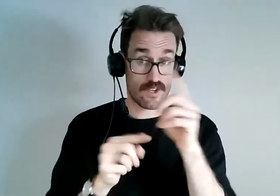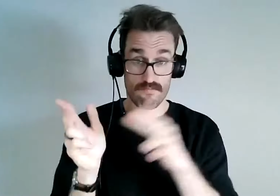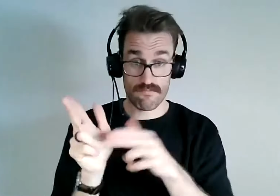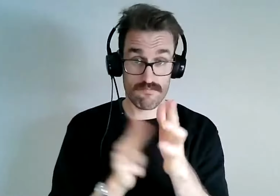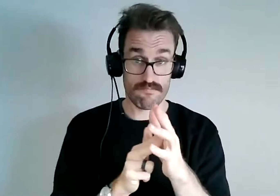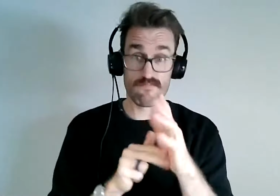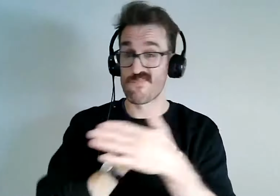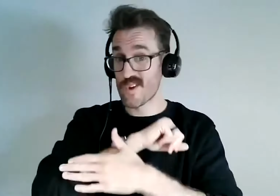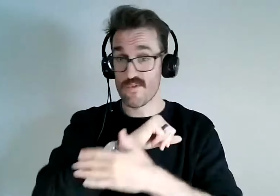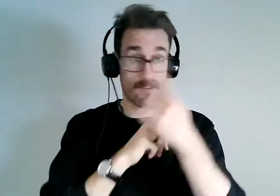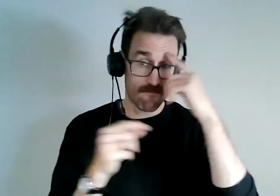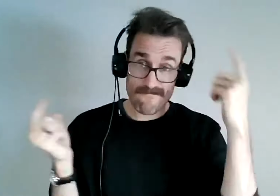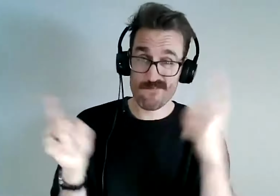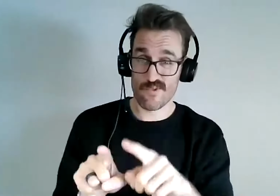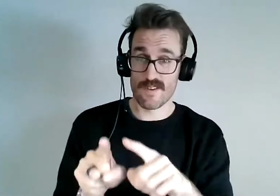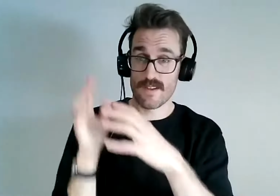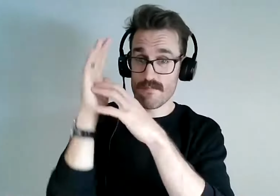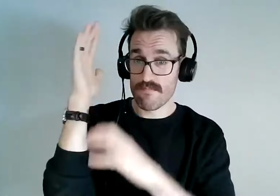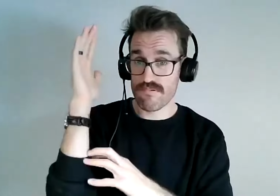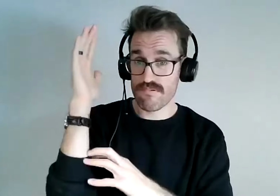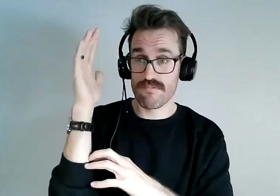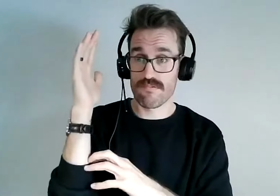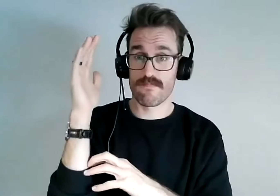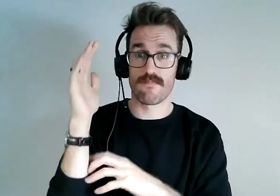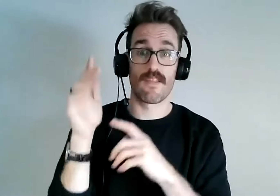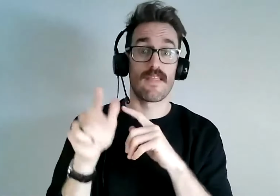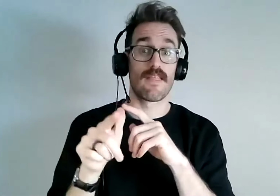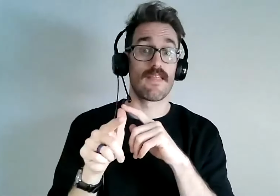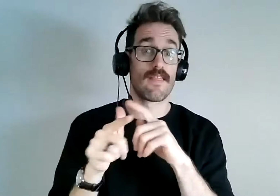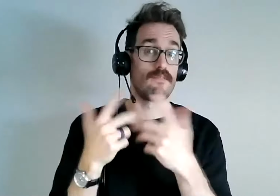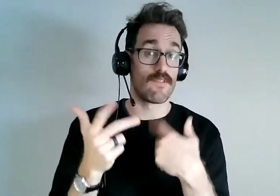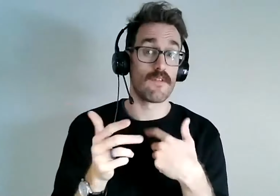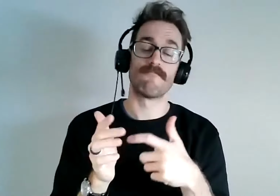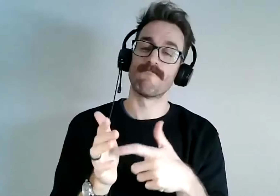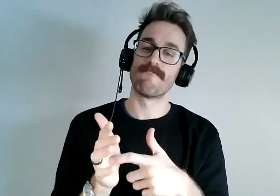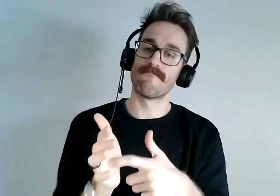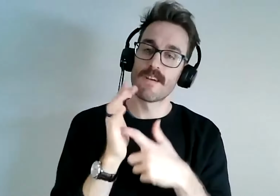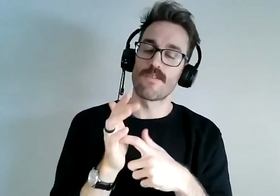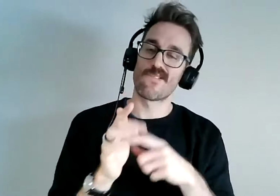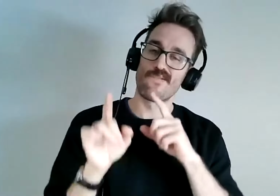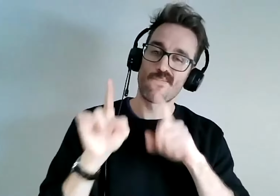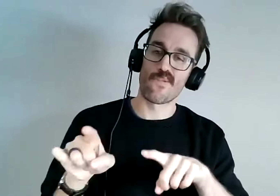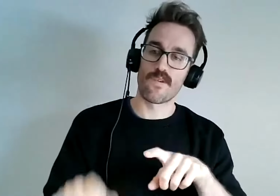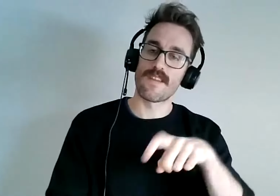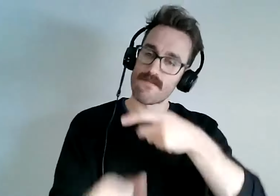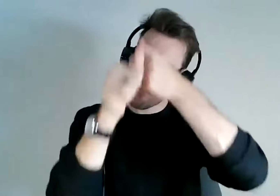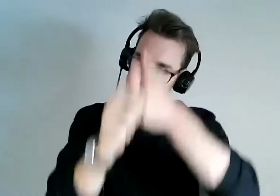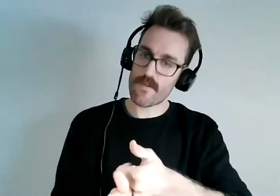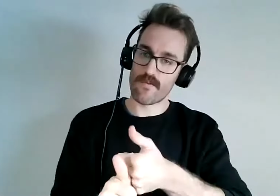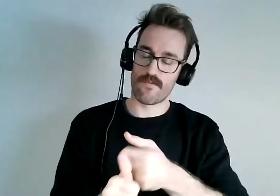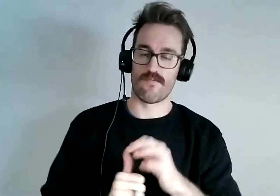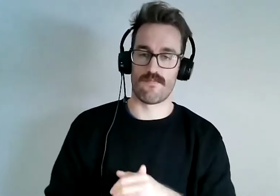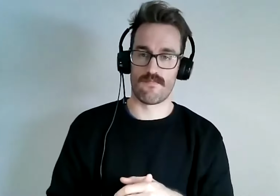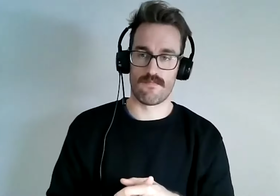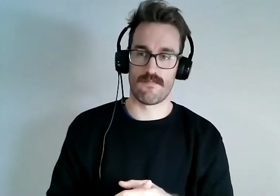as a country, then it's a mandatory reporting thing. That means that it's a binding instrument and you have to report.